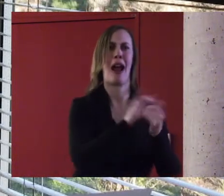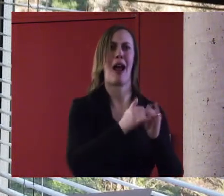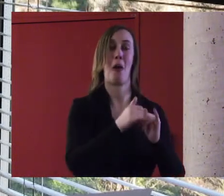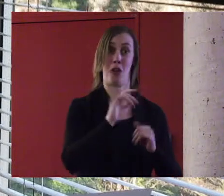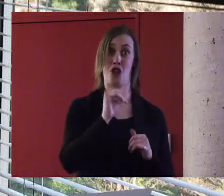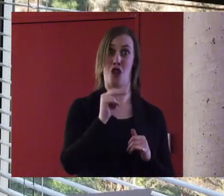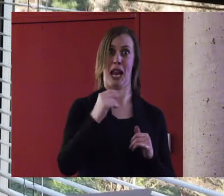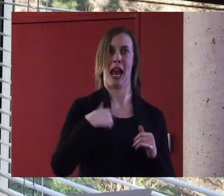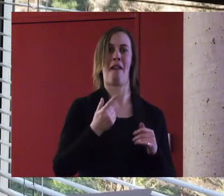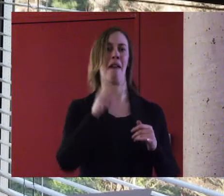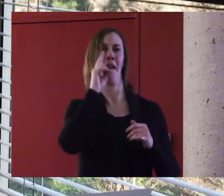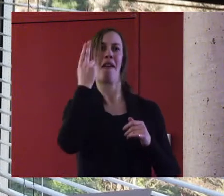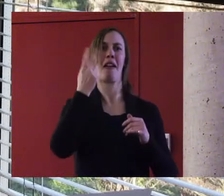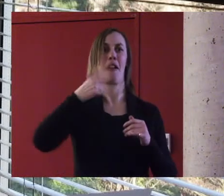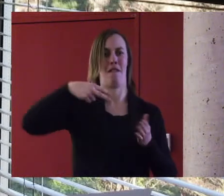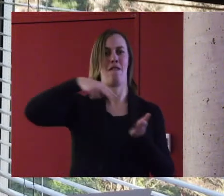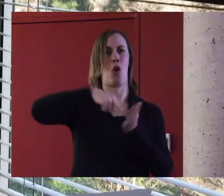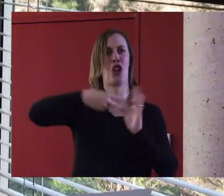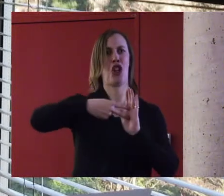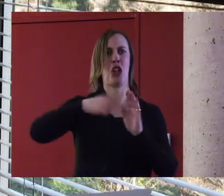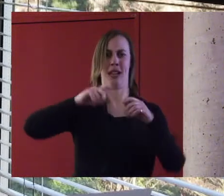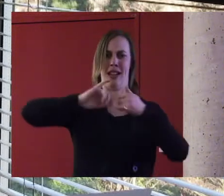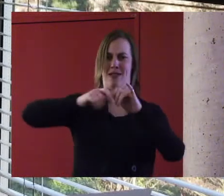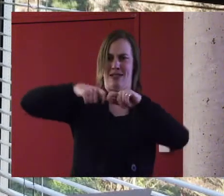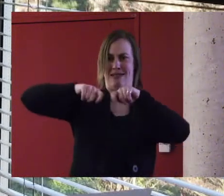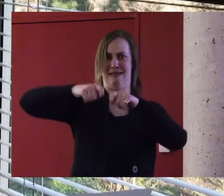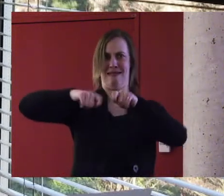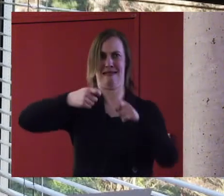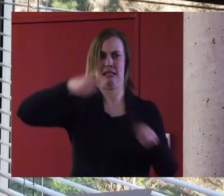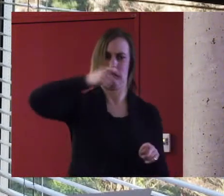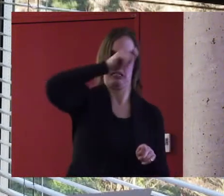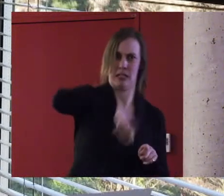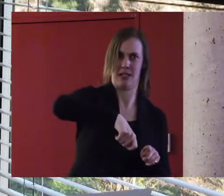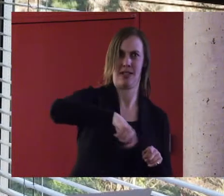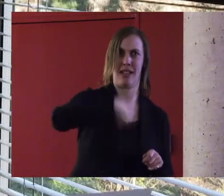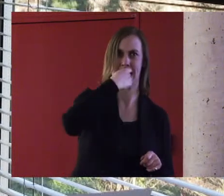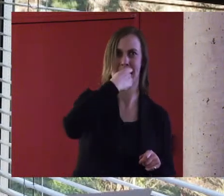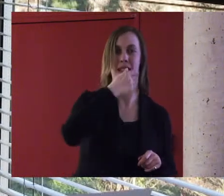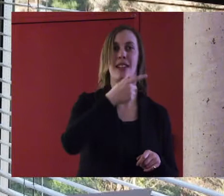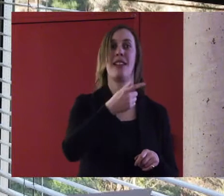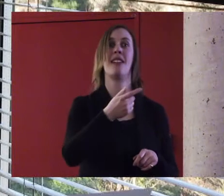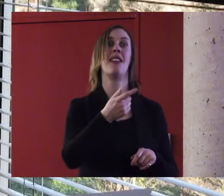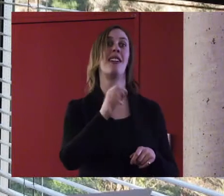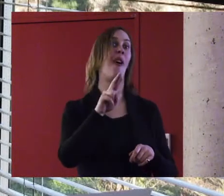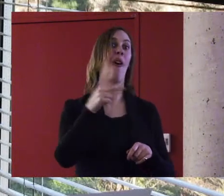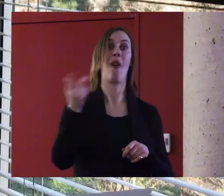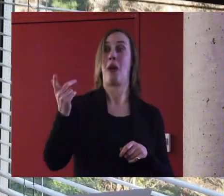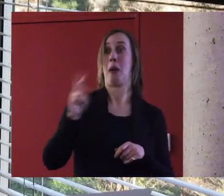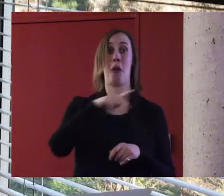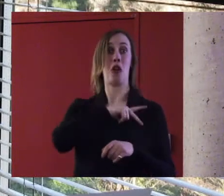she could stab her food, or a relationship of mutuality with a personal care